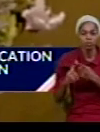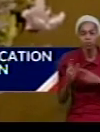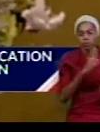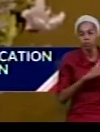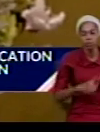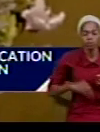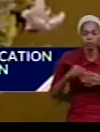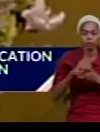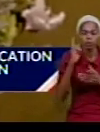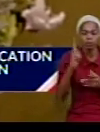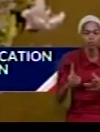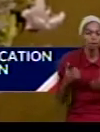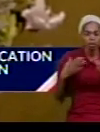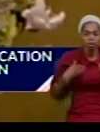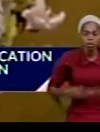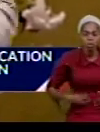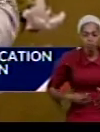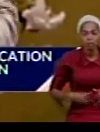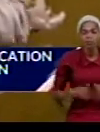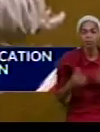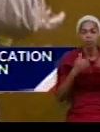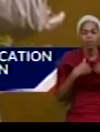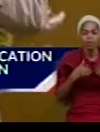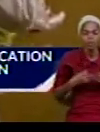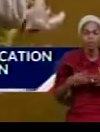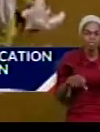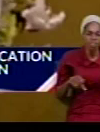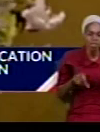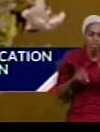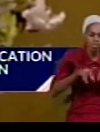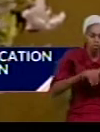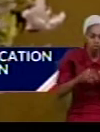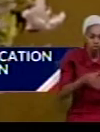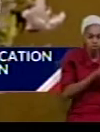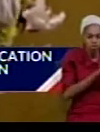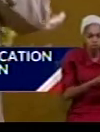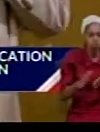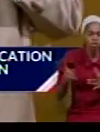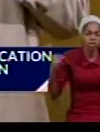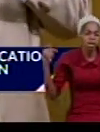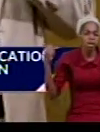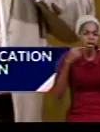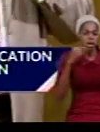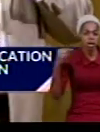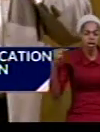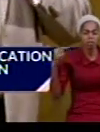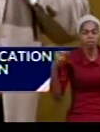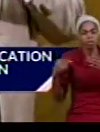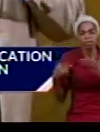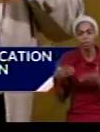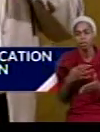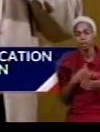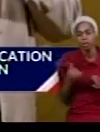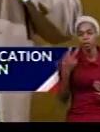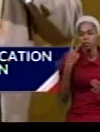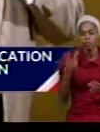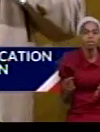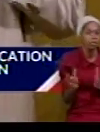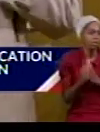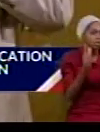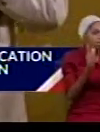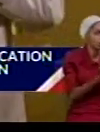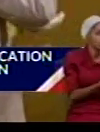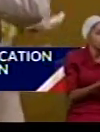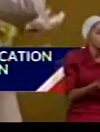having slain the enmity thereby." This laws were originally made to distinguish the children of God, the